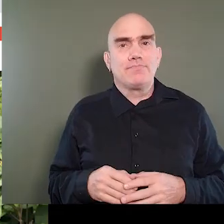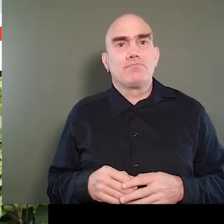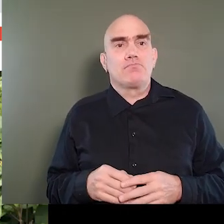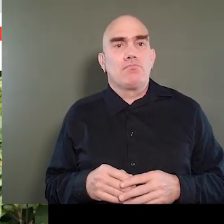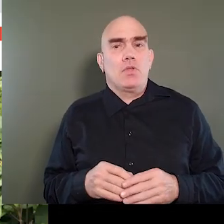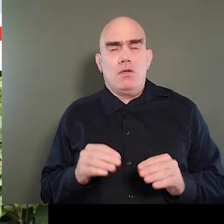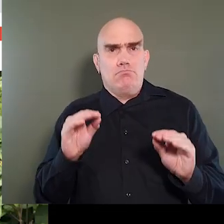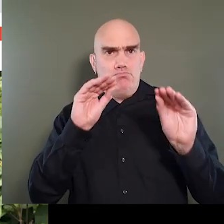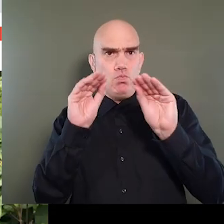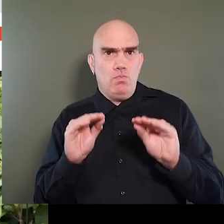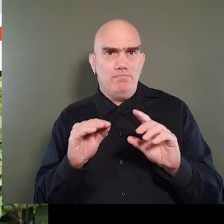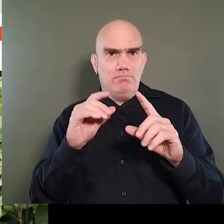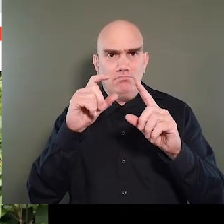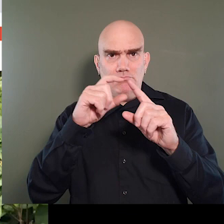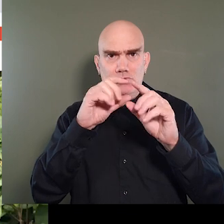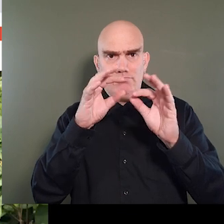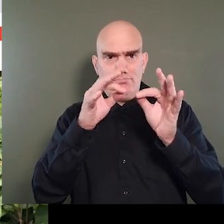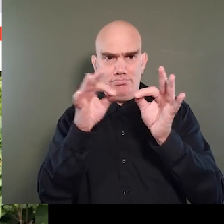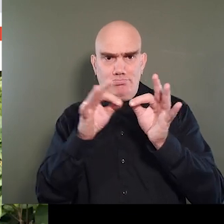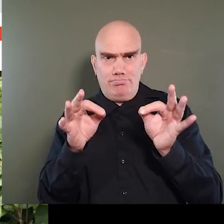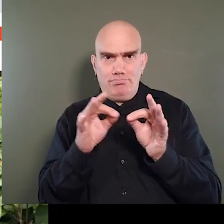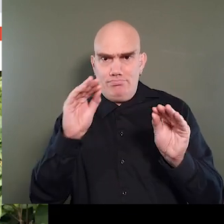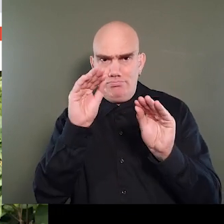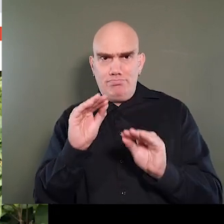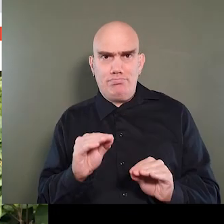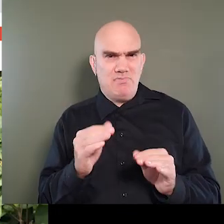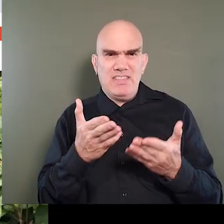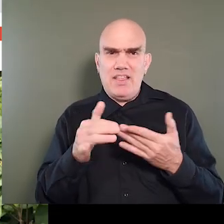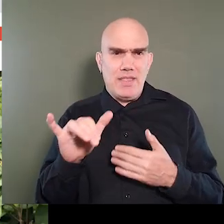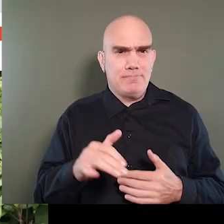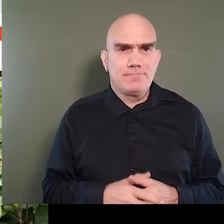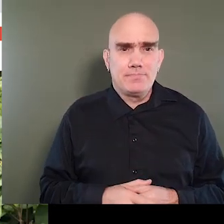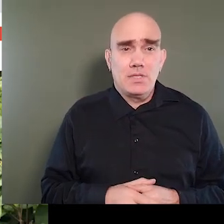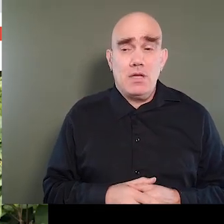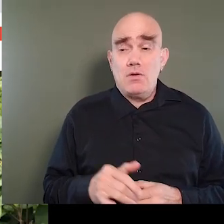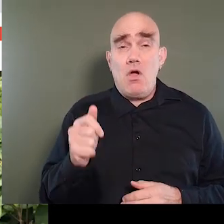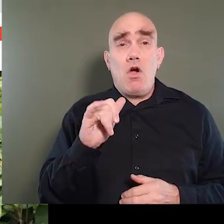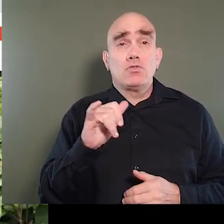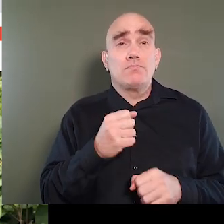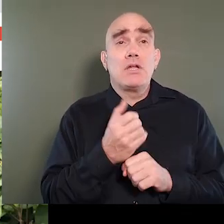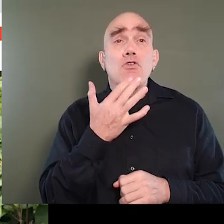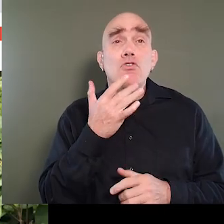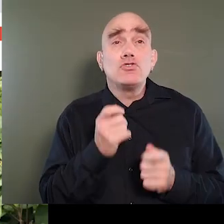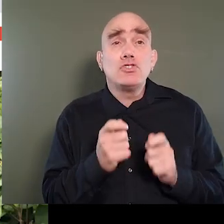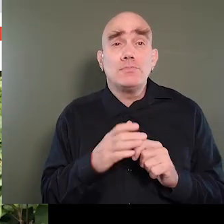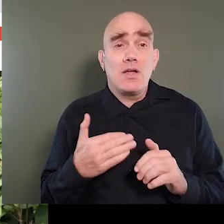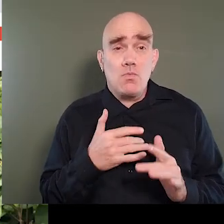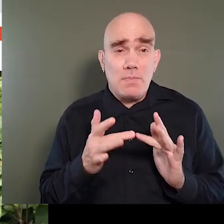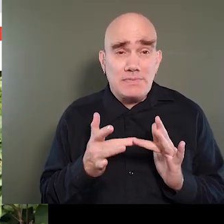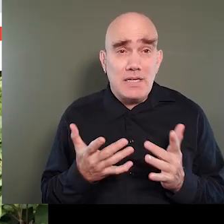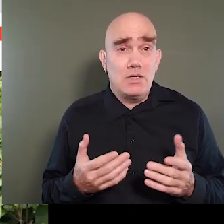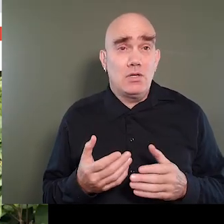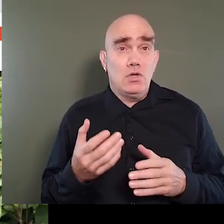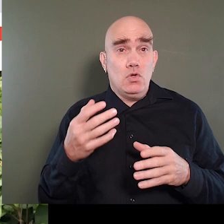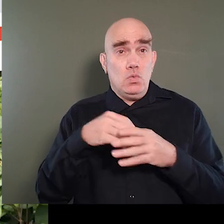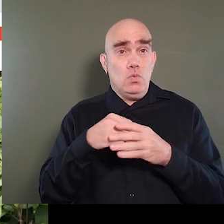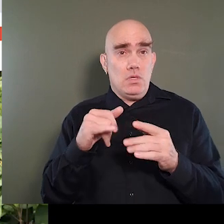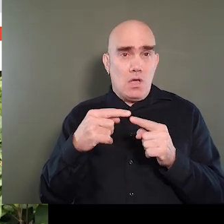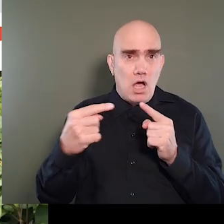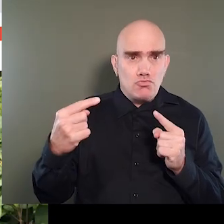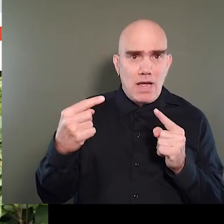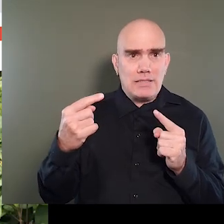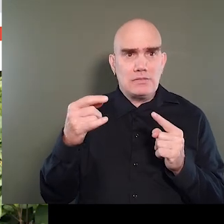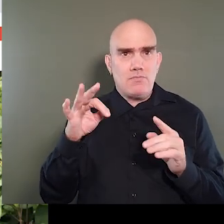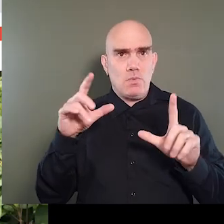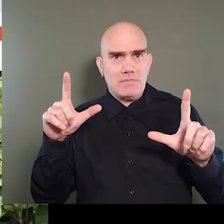different place on the page, things like that. Next, you can make color adjustments to our website, including the contrast of the website as a whole,